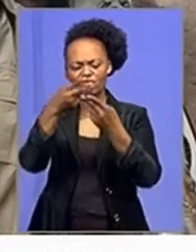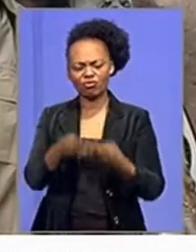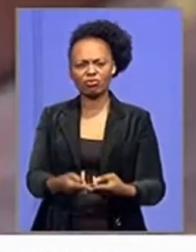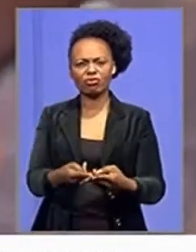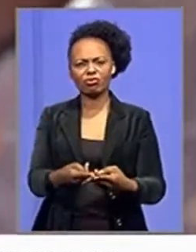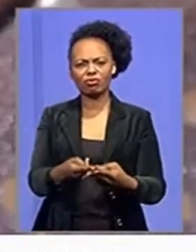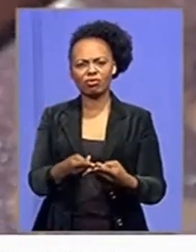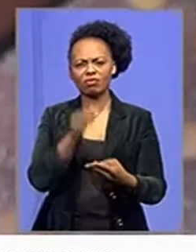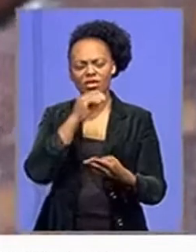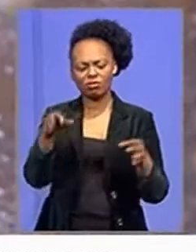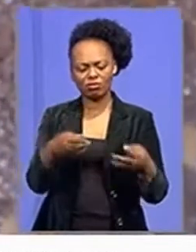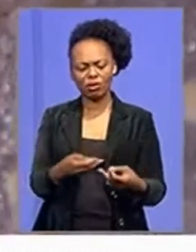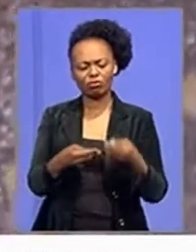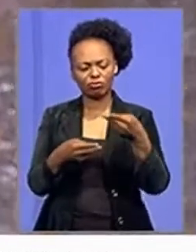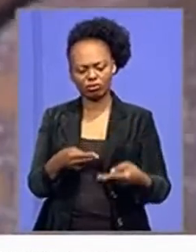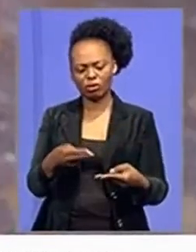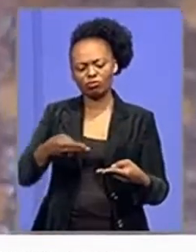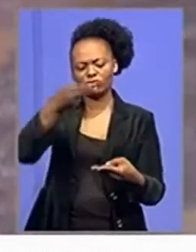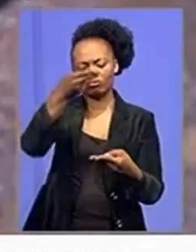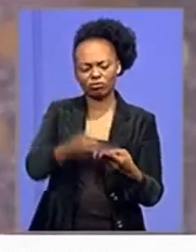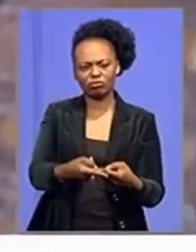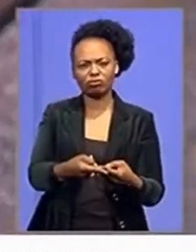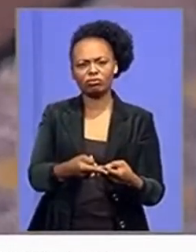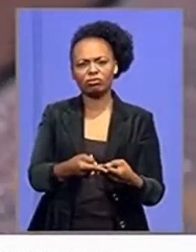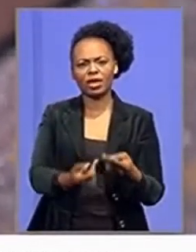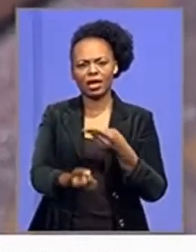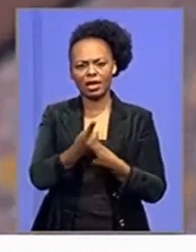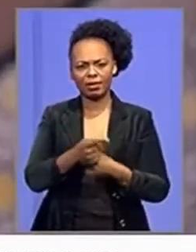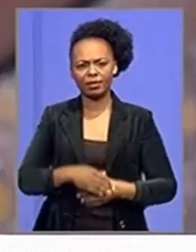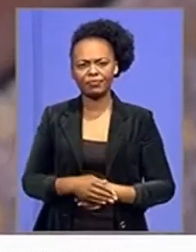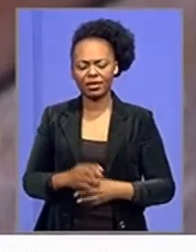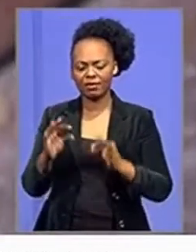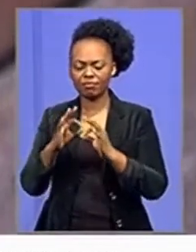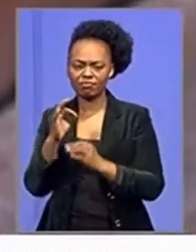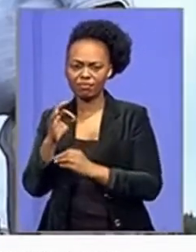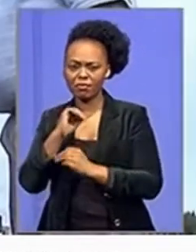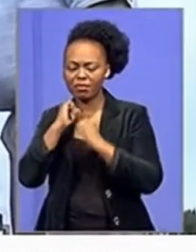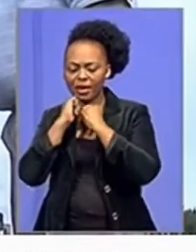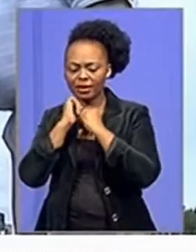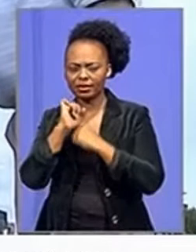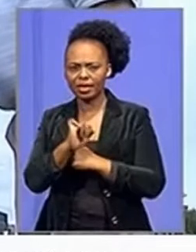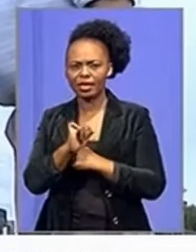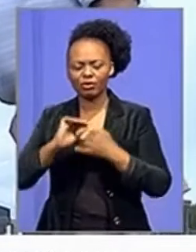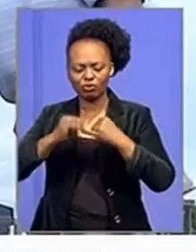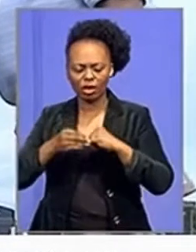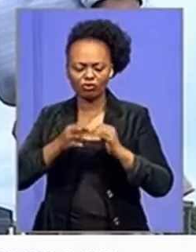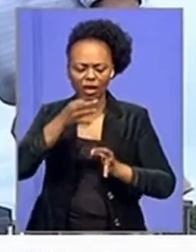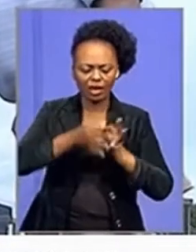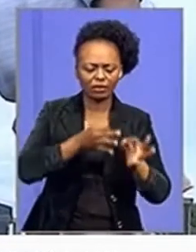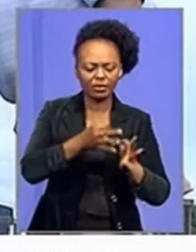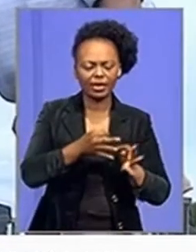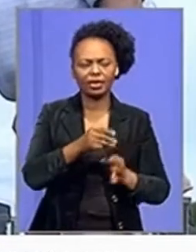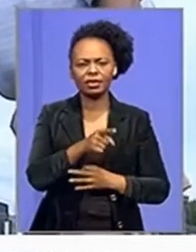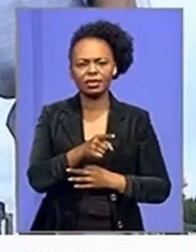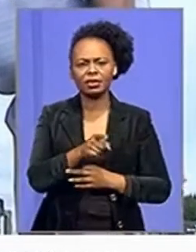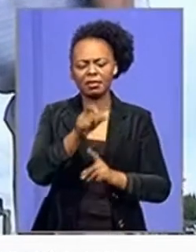moo. Opi o tla re tshwarela ngwanaka ntse re ka le motswadi o le ka go tlhalosetsa morwagwe yo a ithobaletsego bošaedi bjo ka